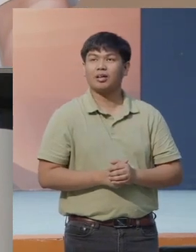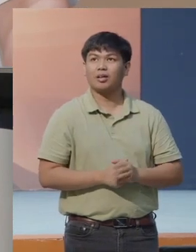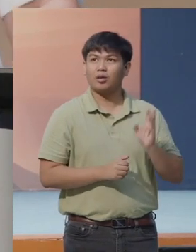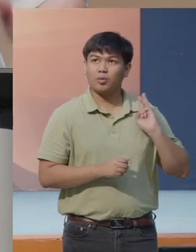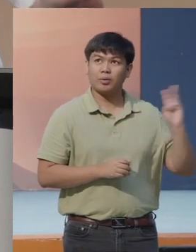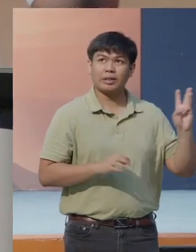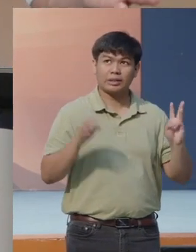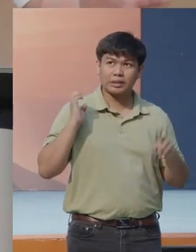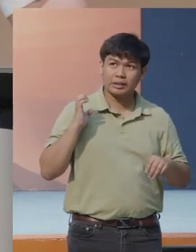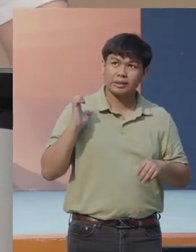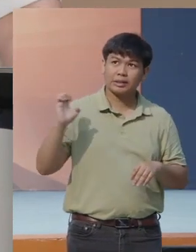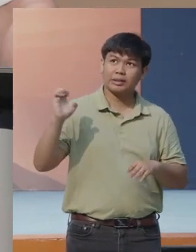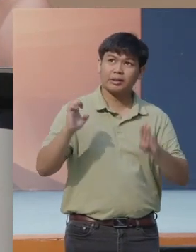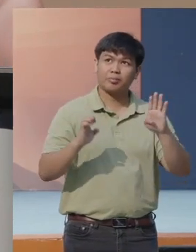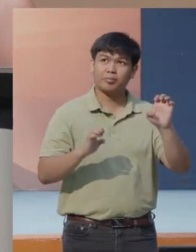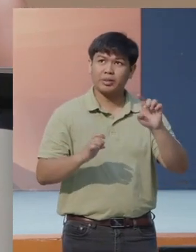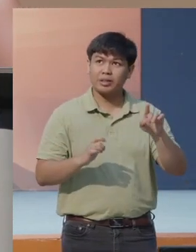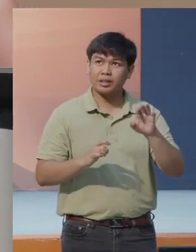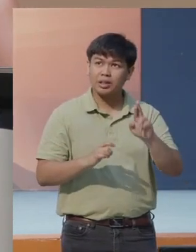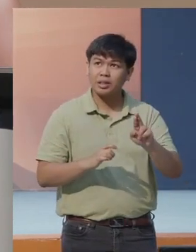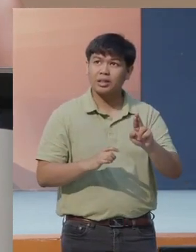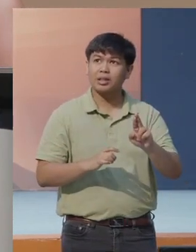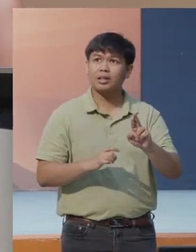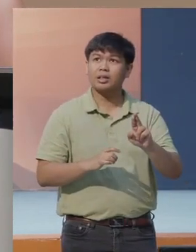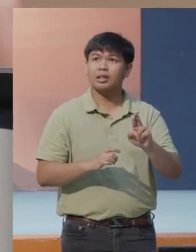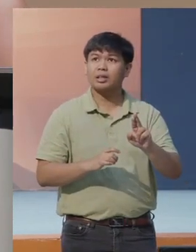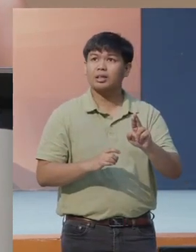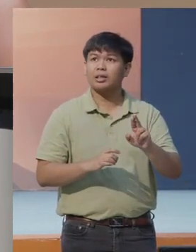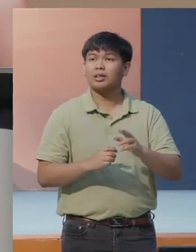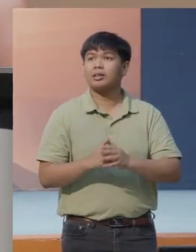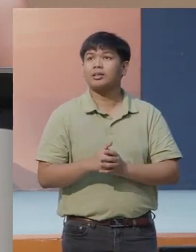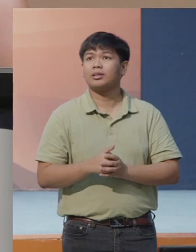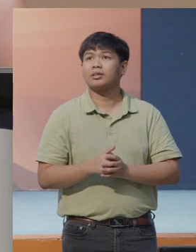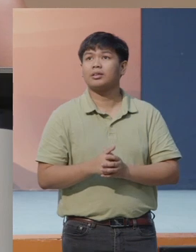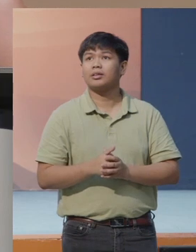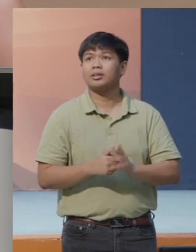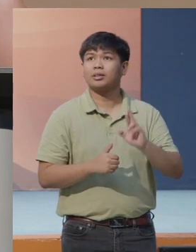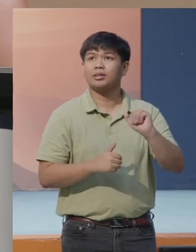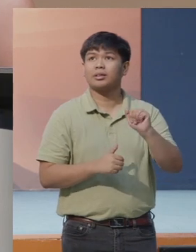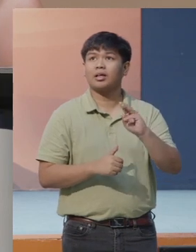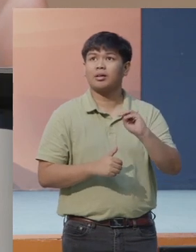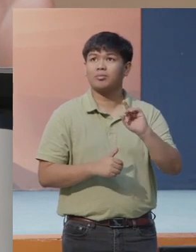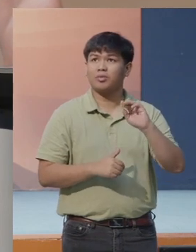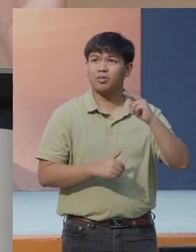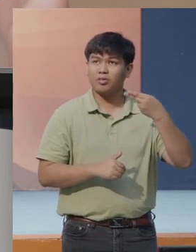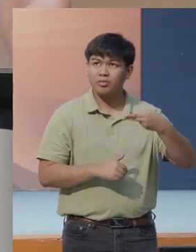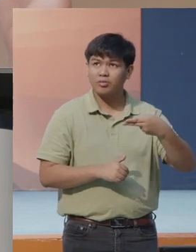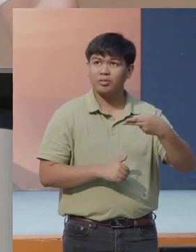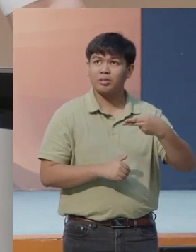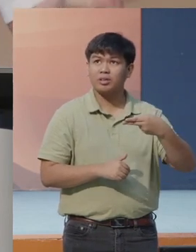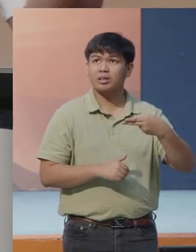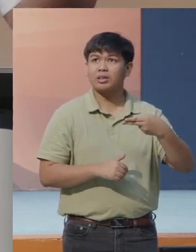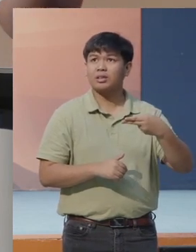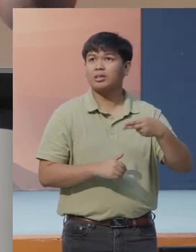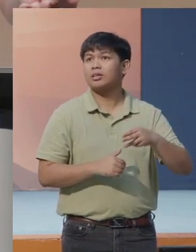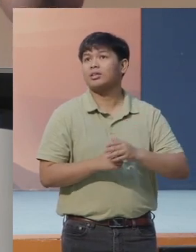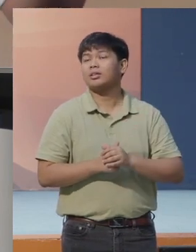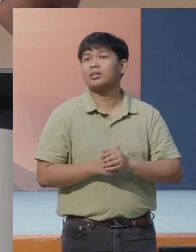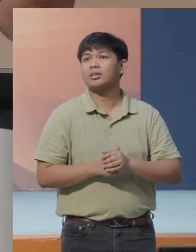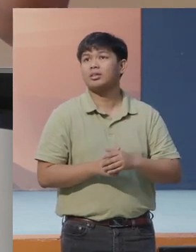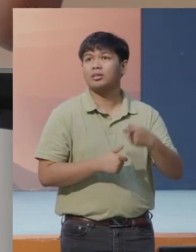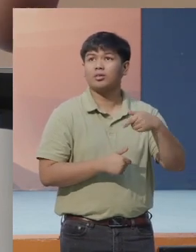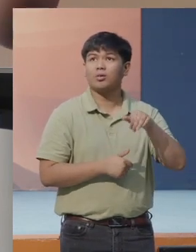they appointed Bezer in the wilderness, on the tableland, from the tribe of Reuben, and Ramoth in Gilead, from the tribe of